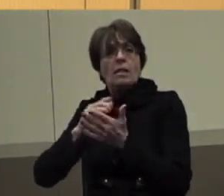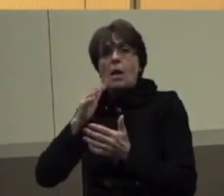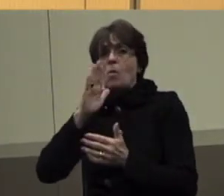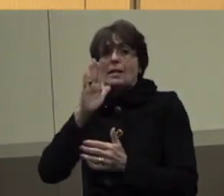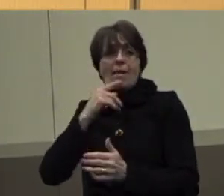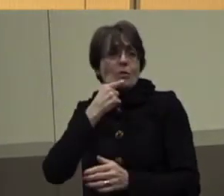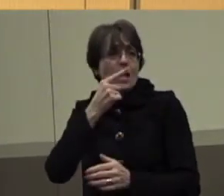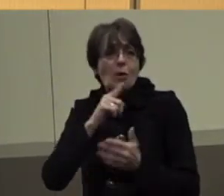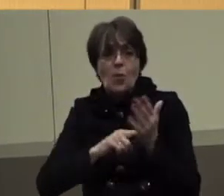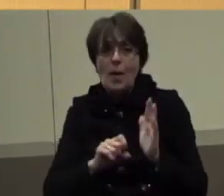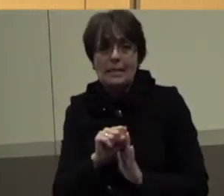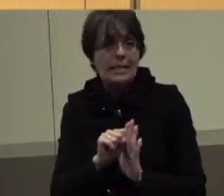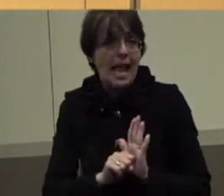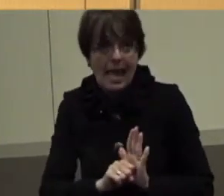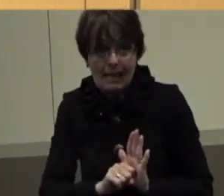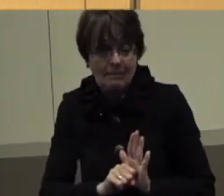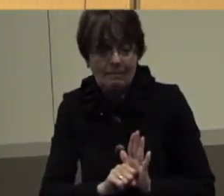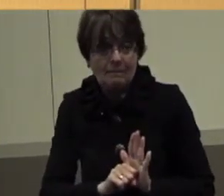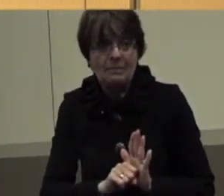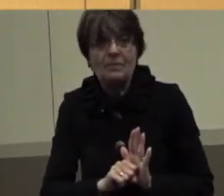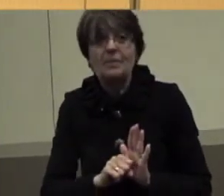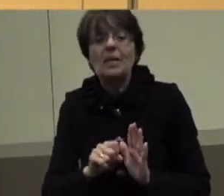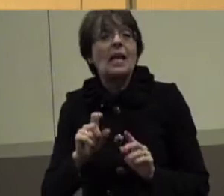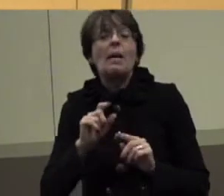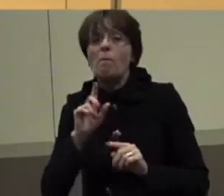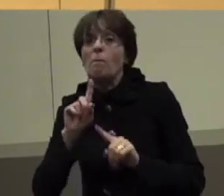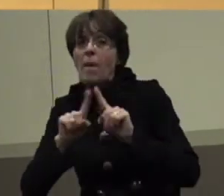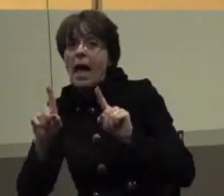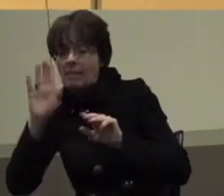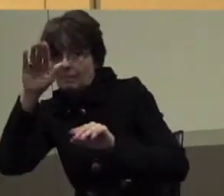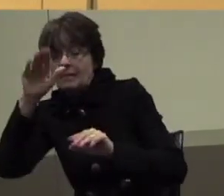you what state it was. I will tell you it wasn't Illinois.